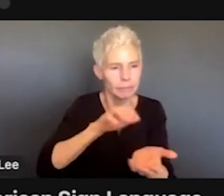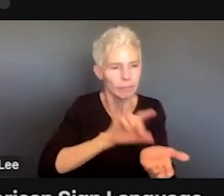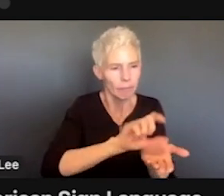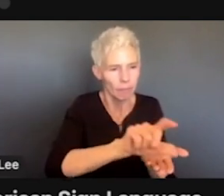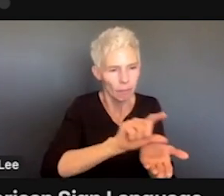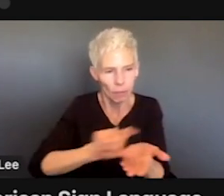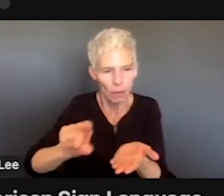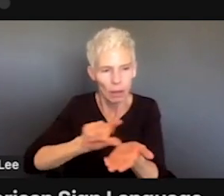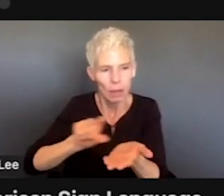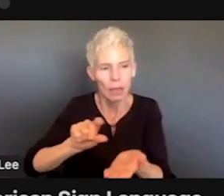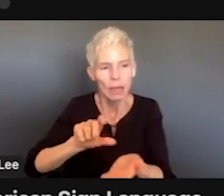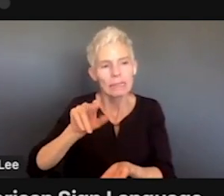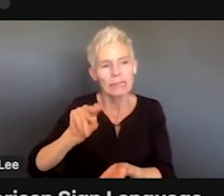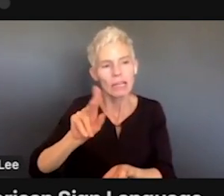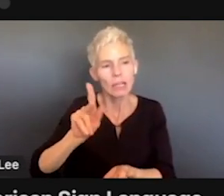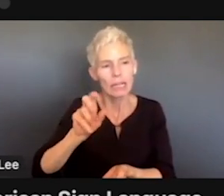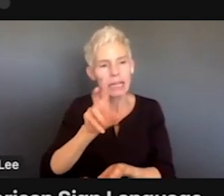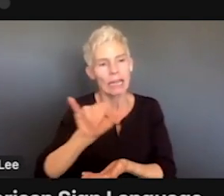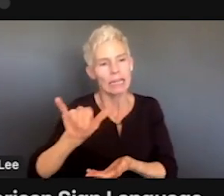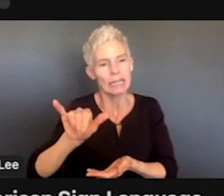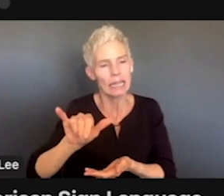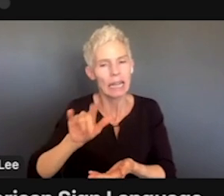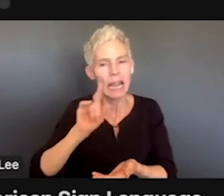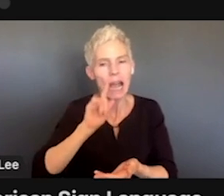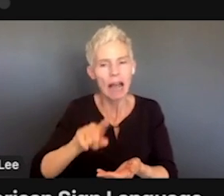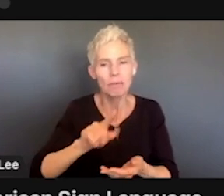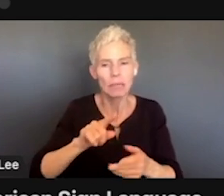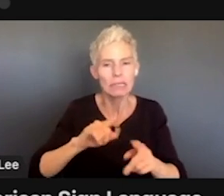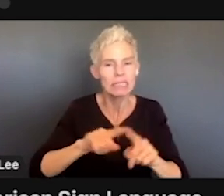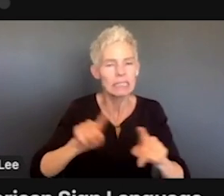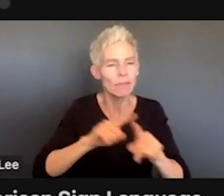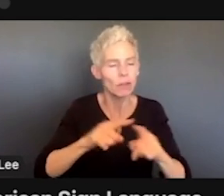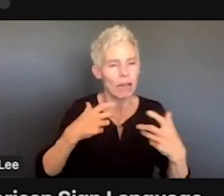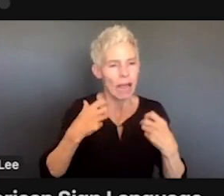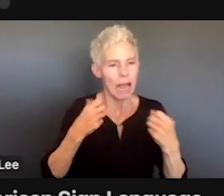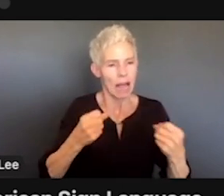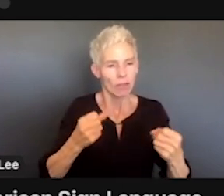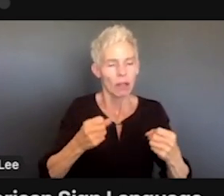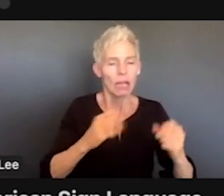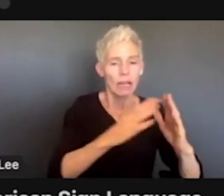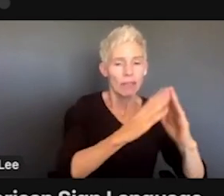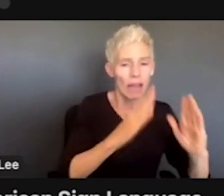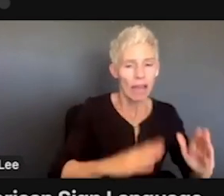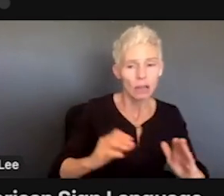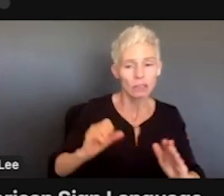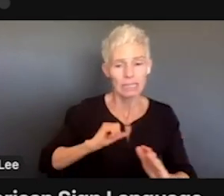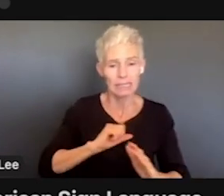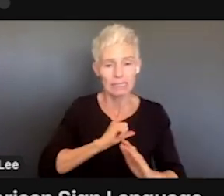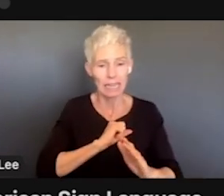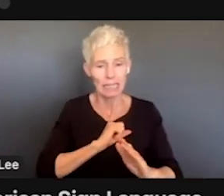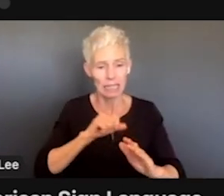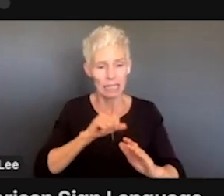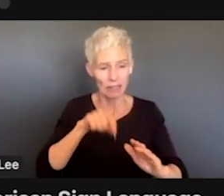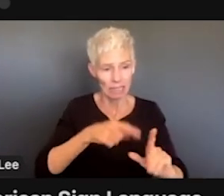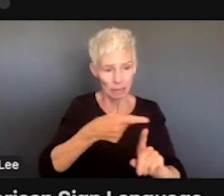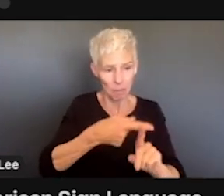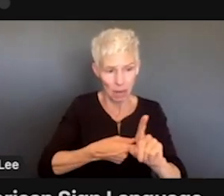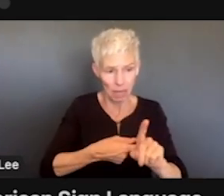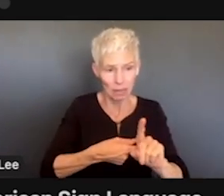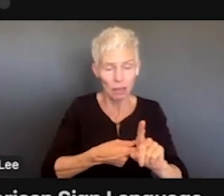of relevant health and appropriations committees in the House and Senate this month in defense of